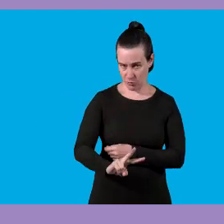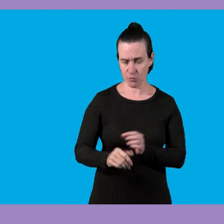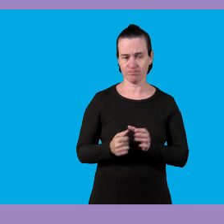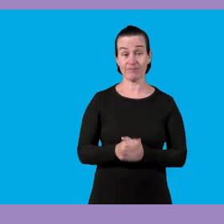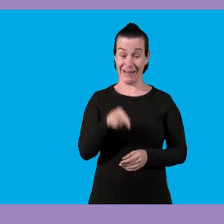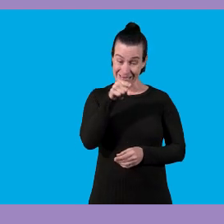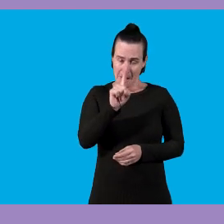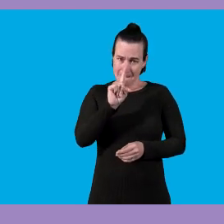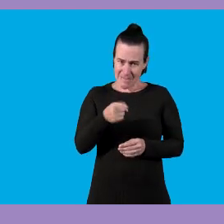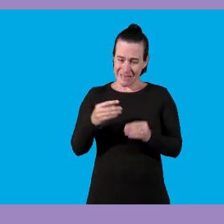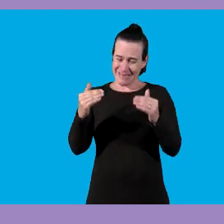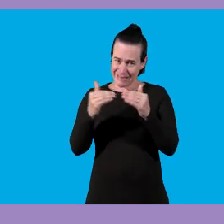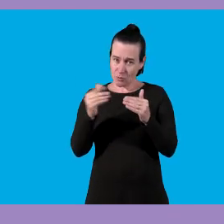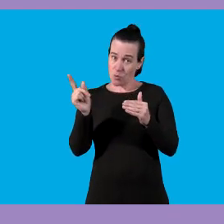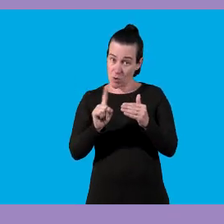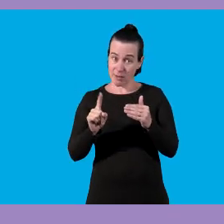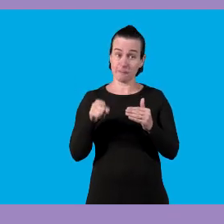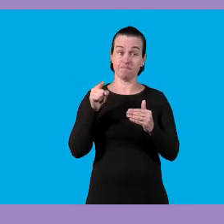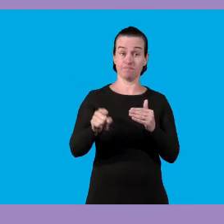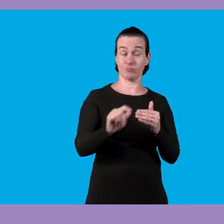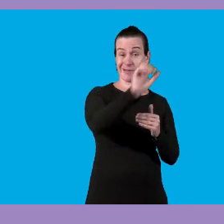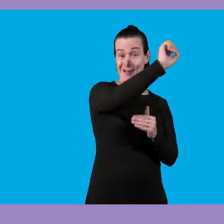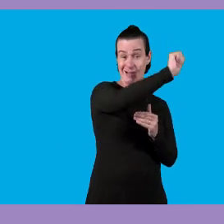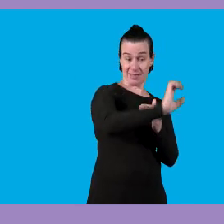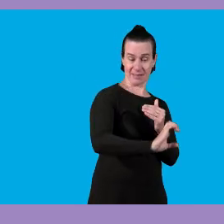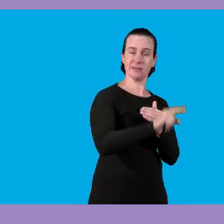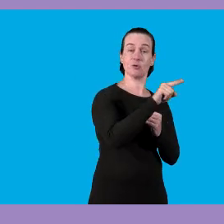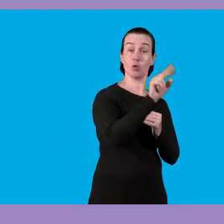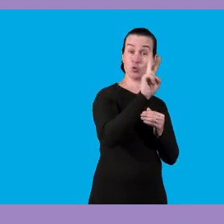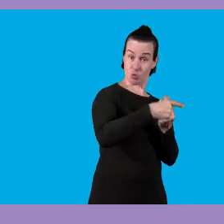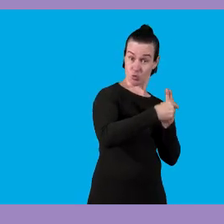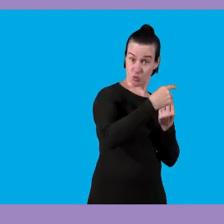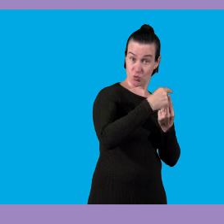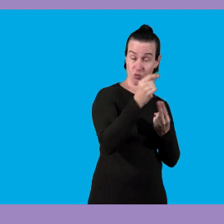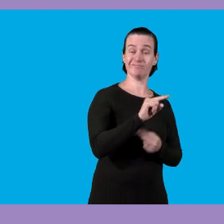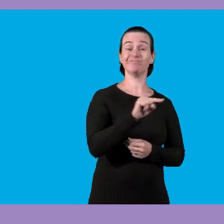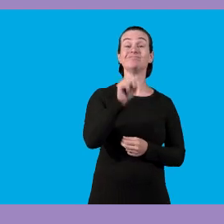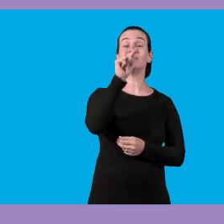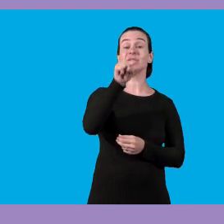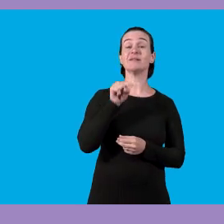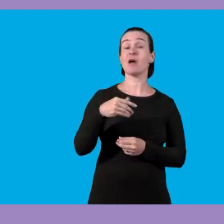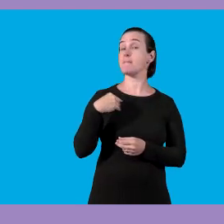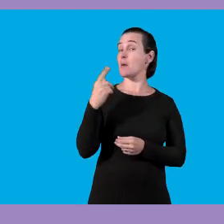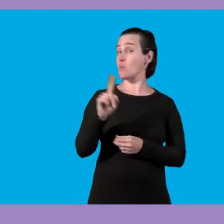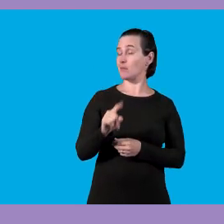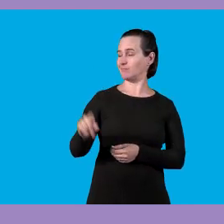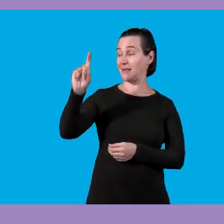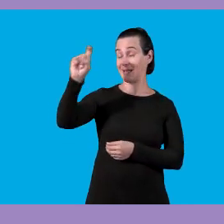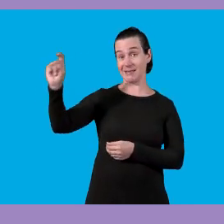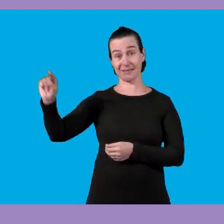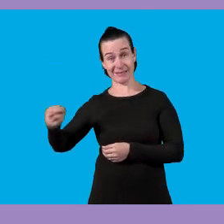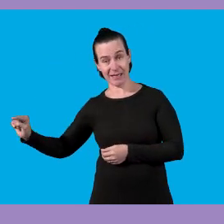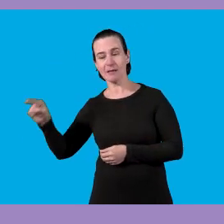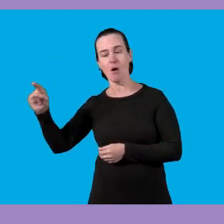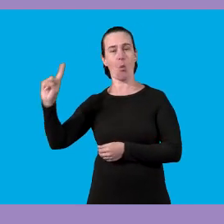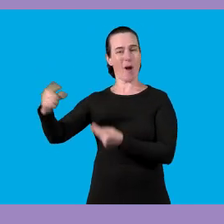and equal to AC, which is 2, divided by XZ,